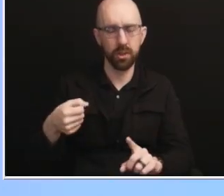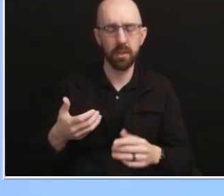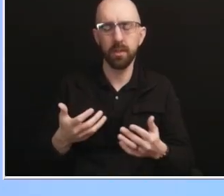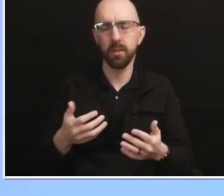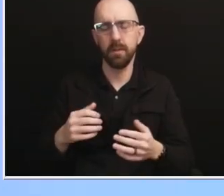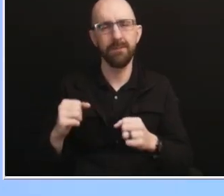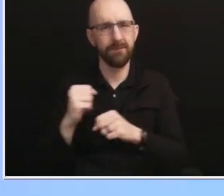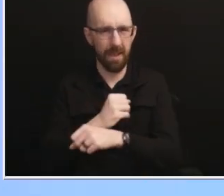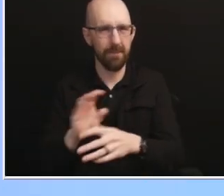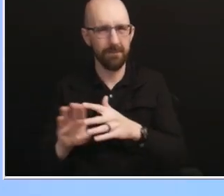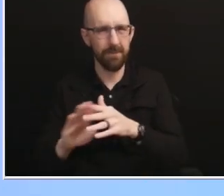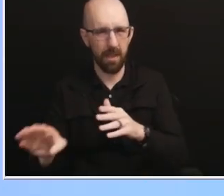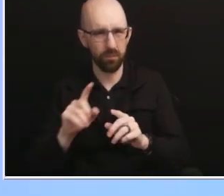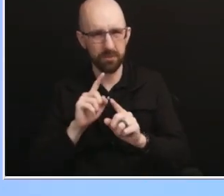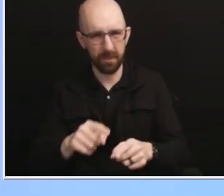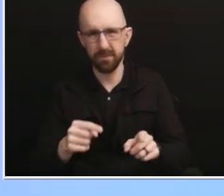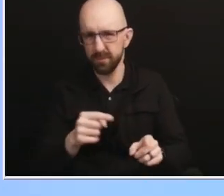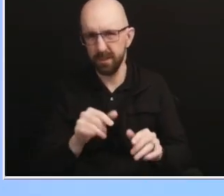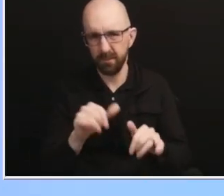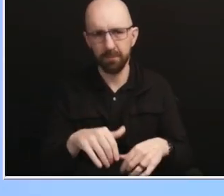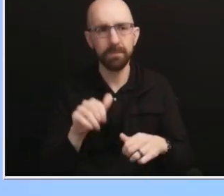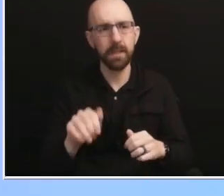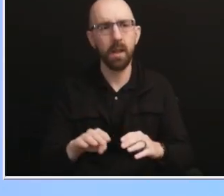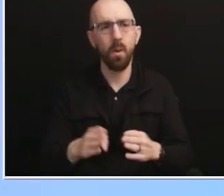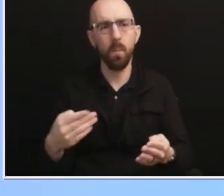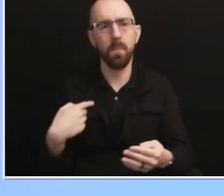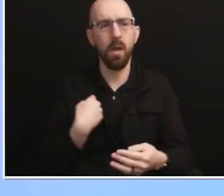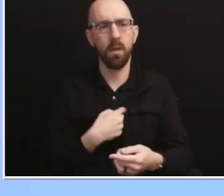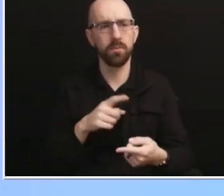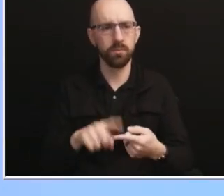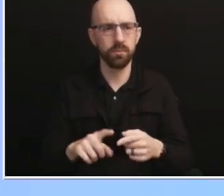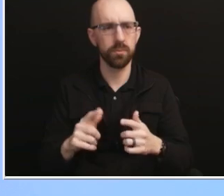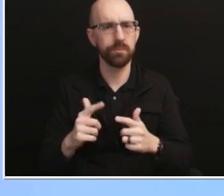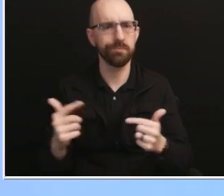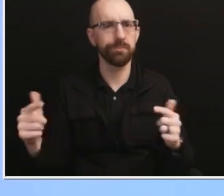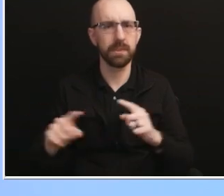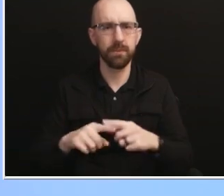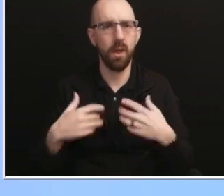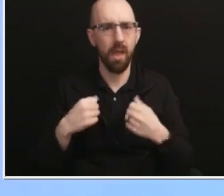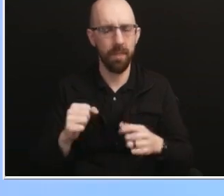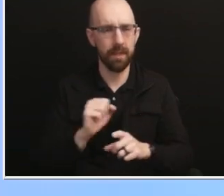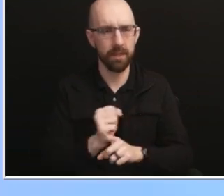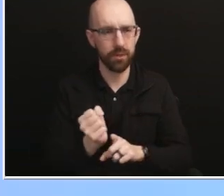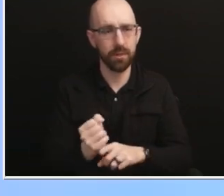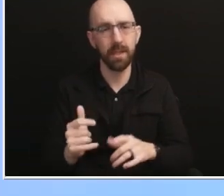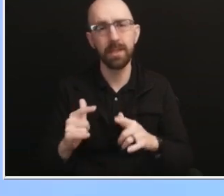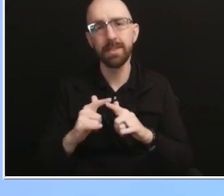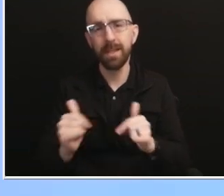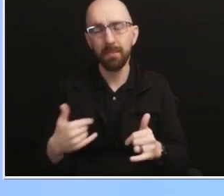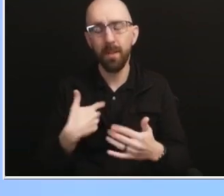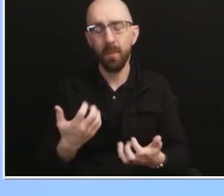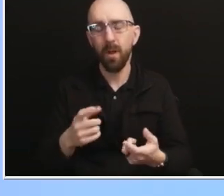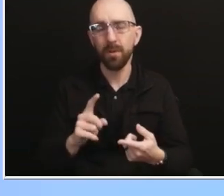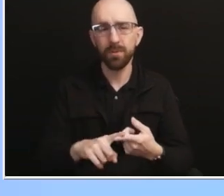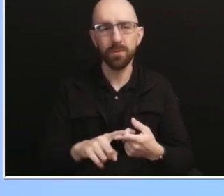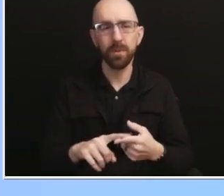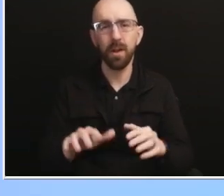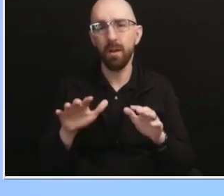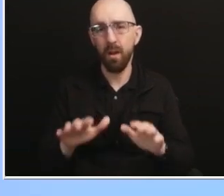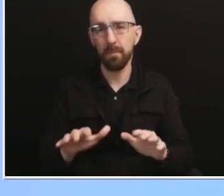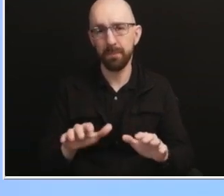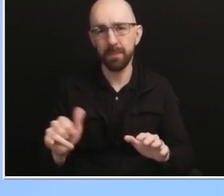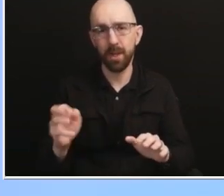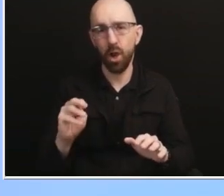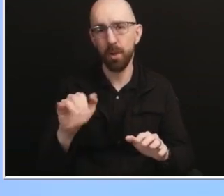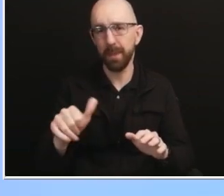response, that can open us to a range of different health conditions. But at the same time, I want to, calm Jeremy and anybody